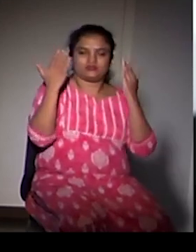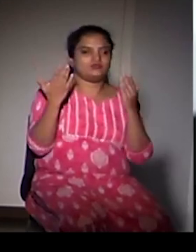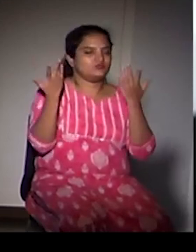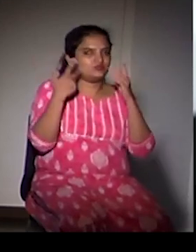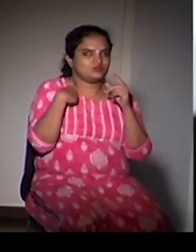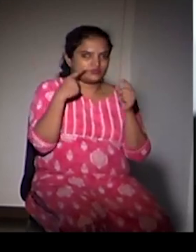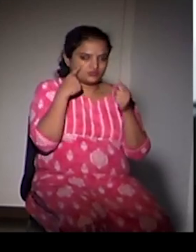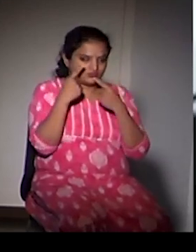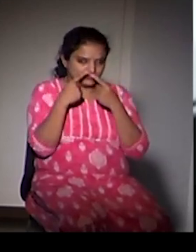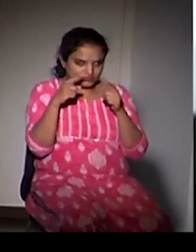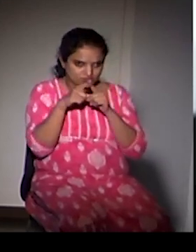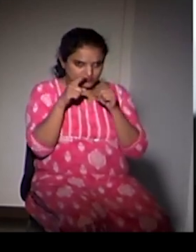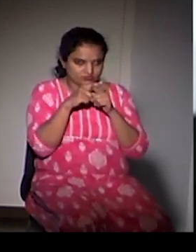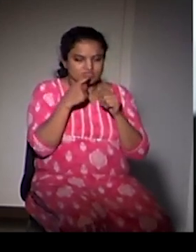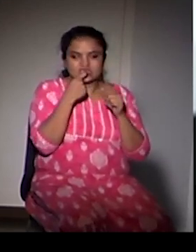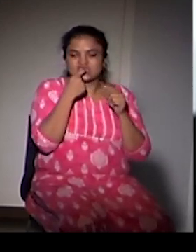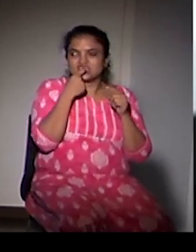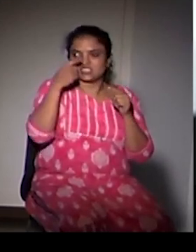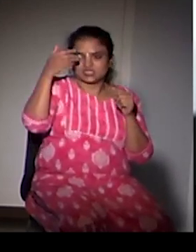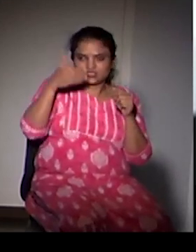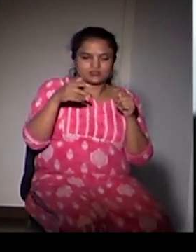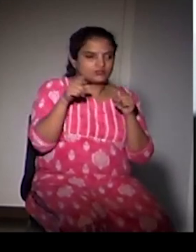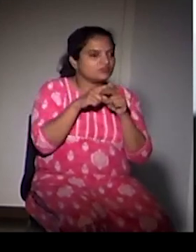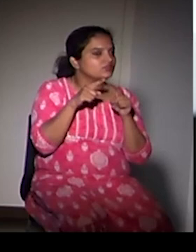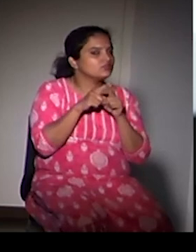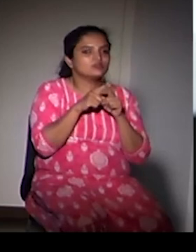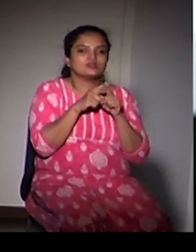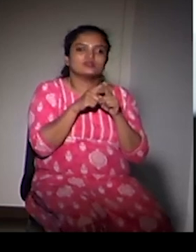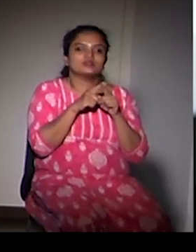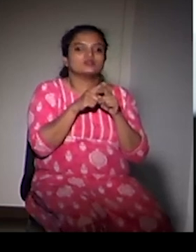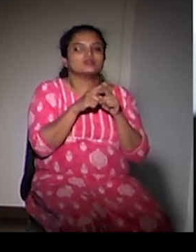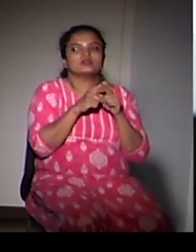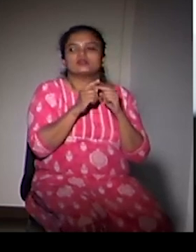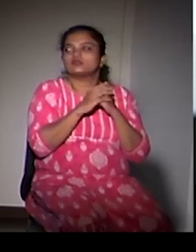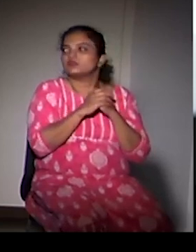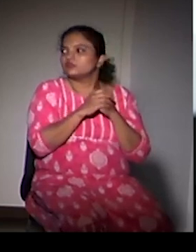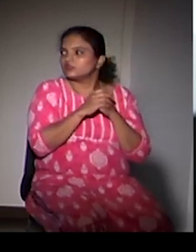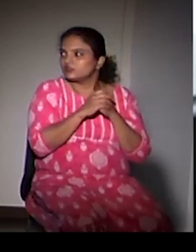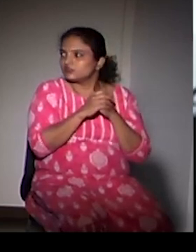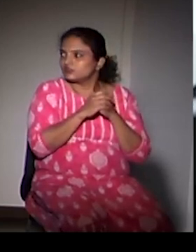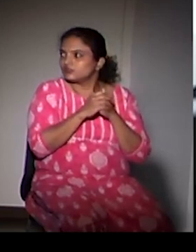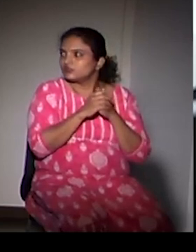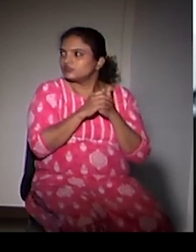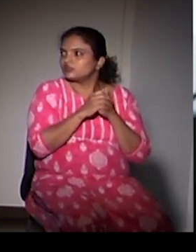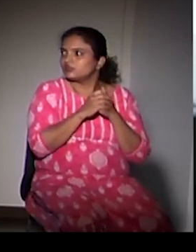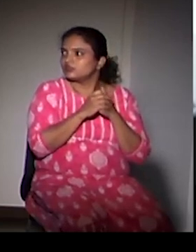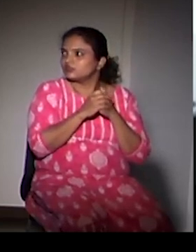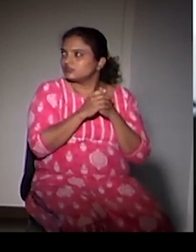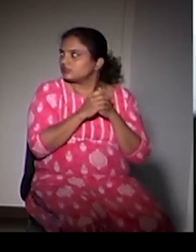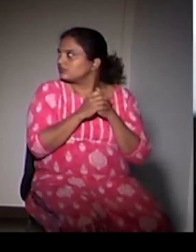also just white glazed ceramic tiles. A rather sad